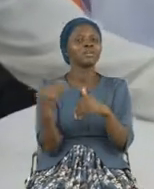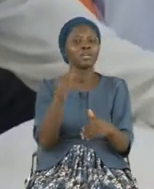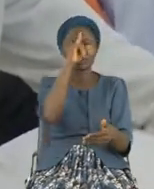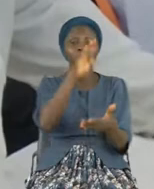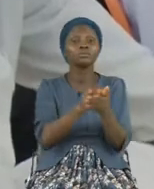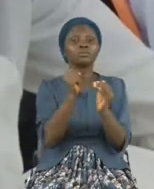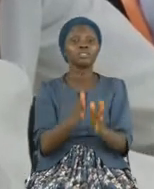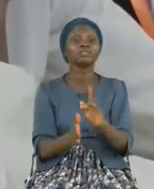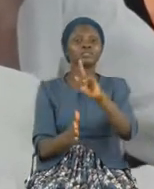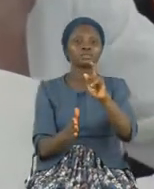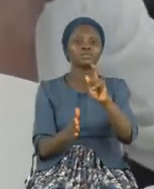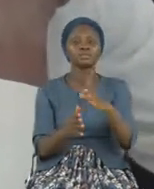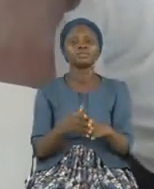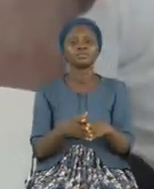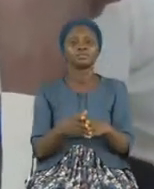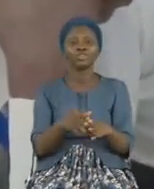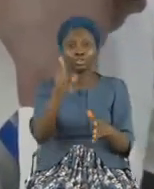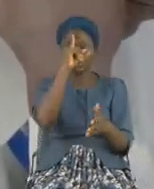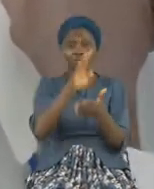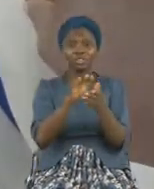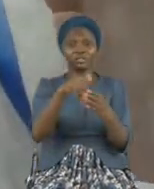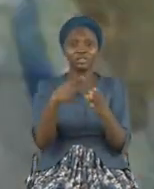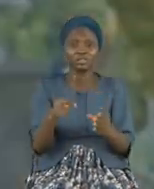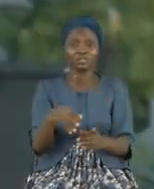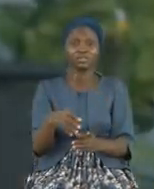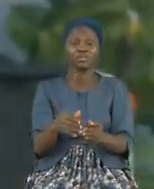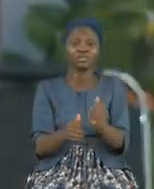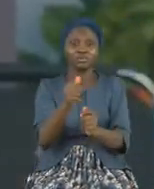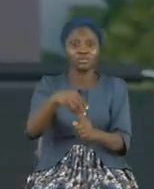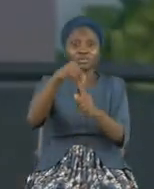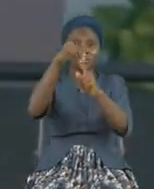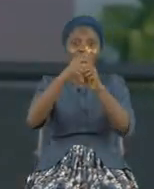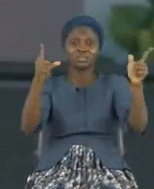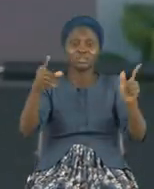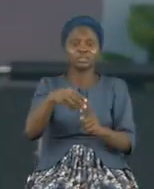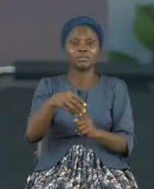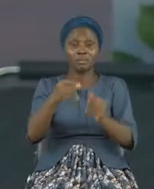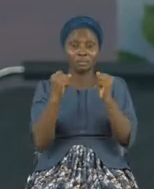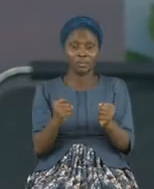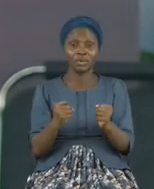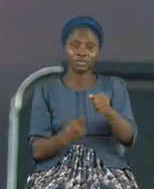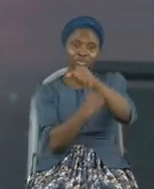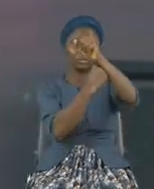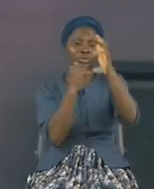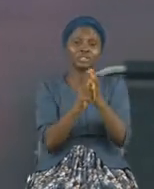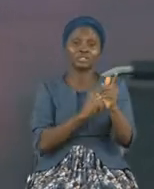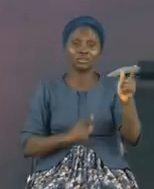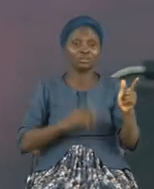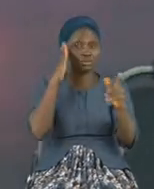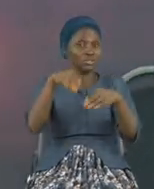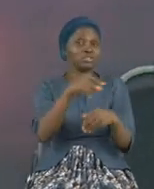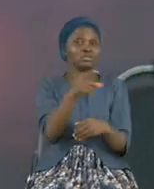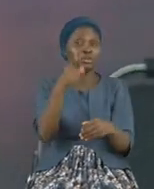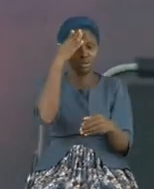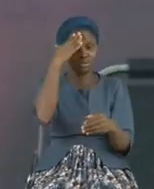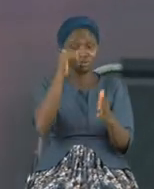believe in the supernatural support that the Lord will give you. You know, somebody might walk away on